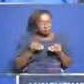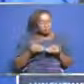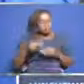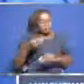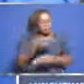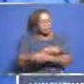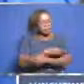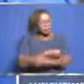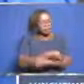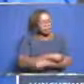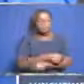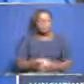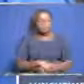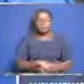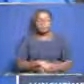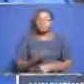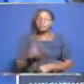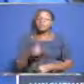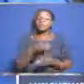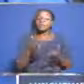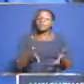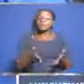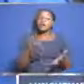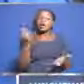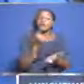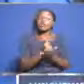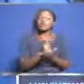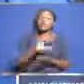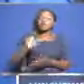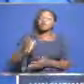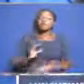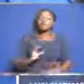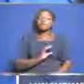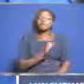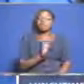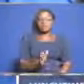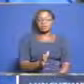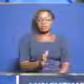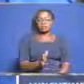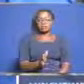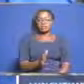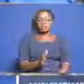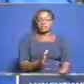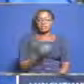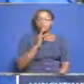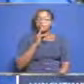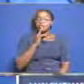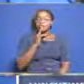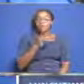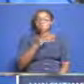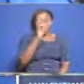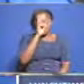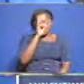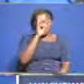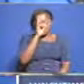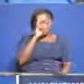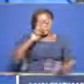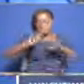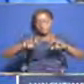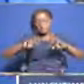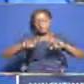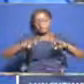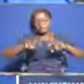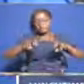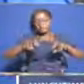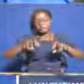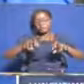are here with the office of the county commissioner with the assurance that the police are investigating